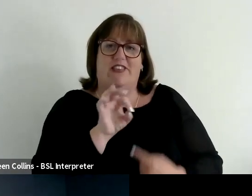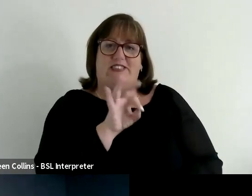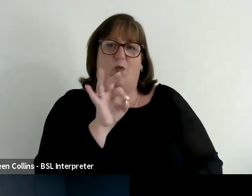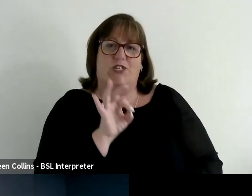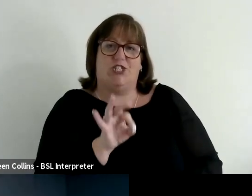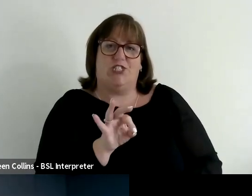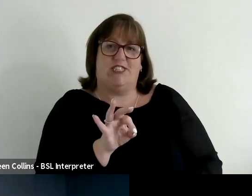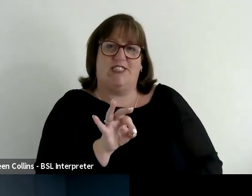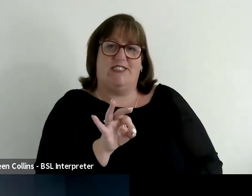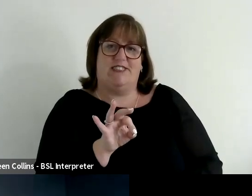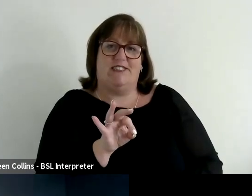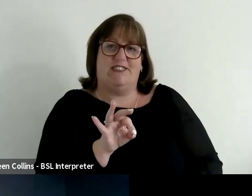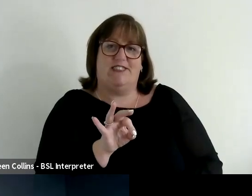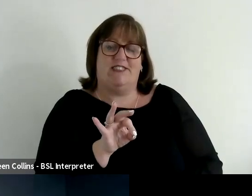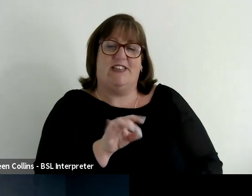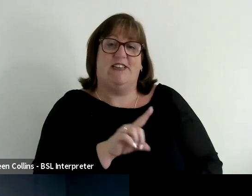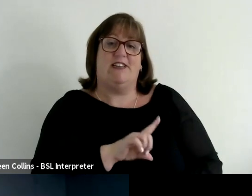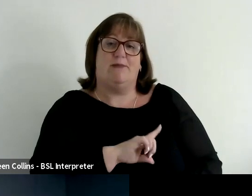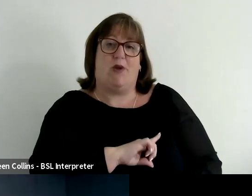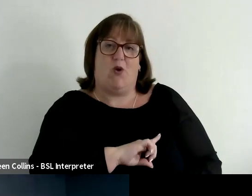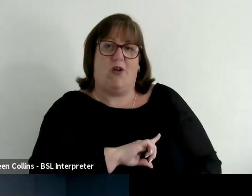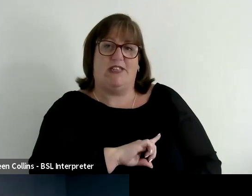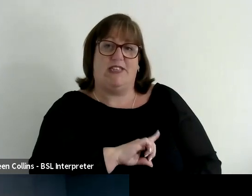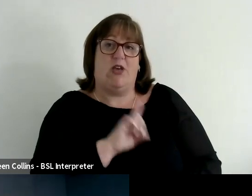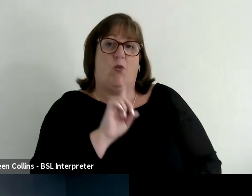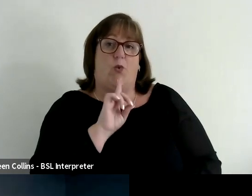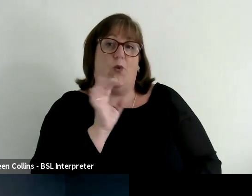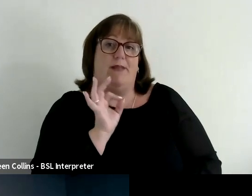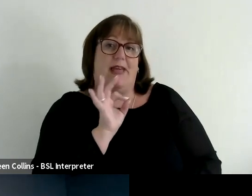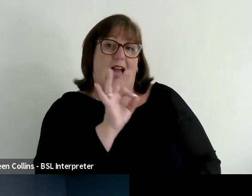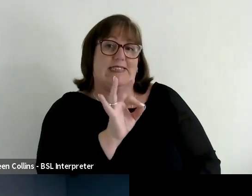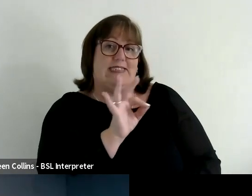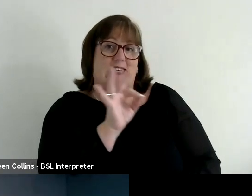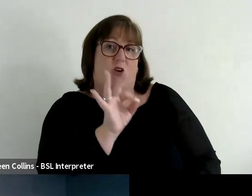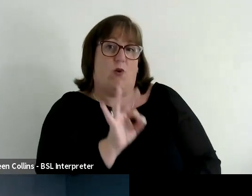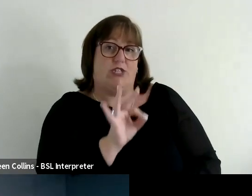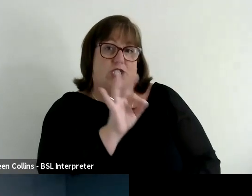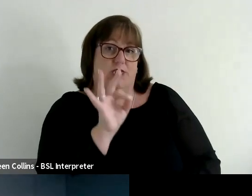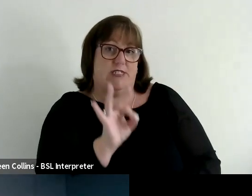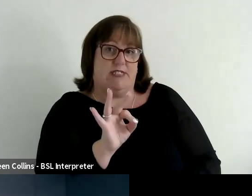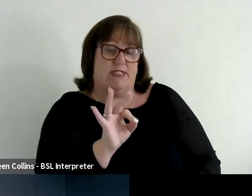because although we will be asking you questions and we want to see a CV,